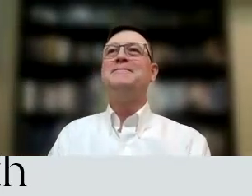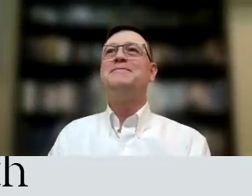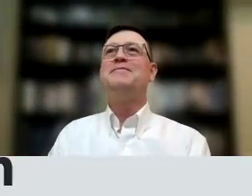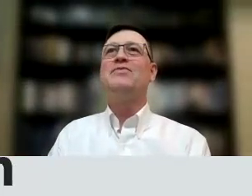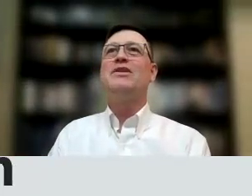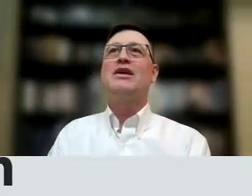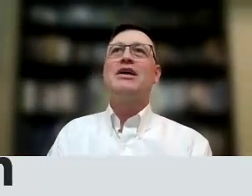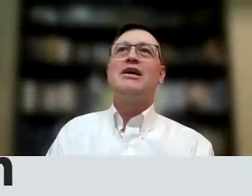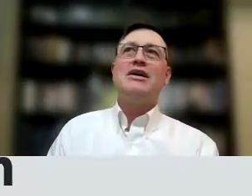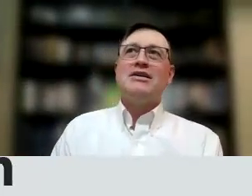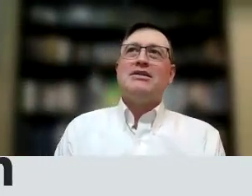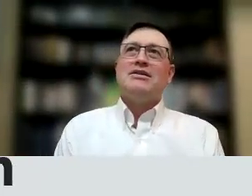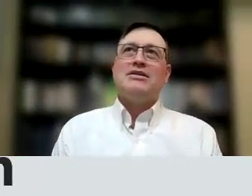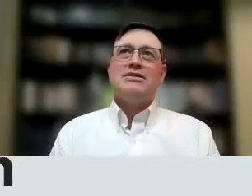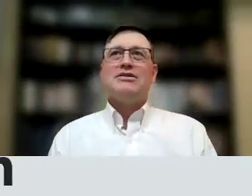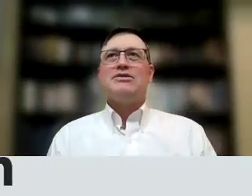life.